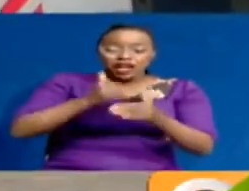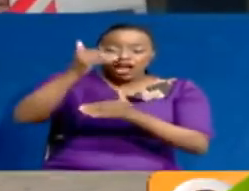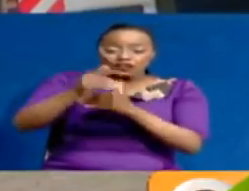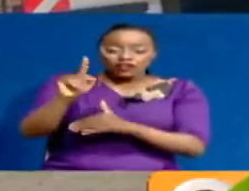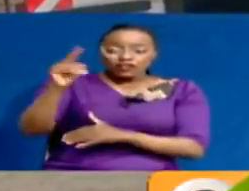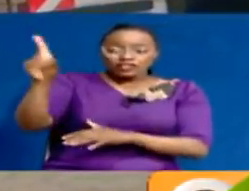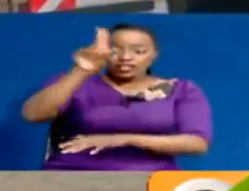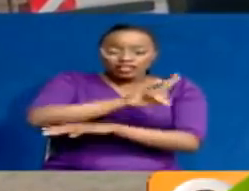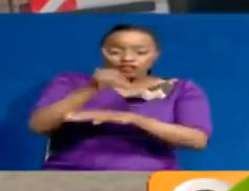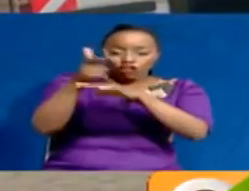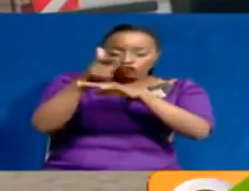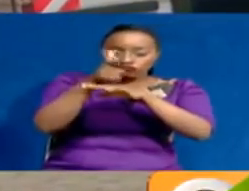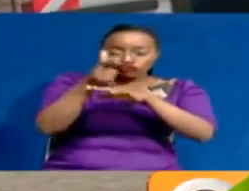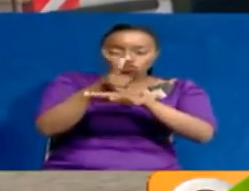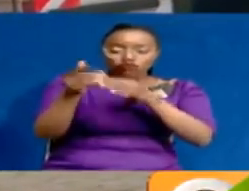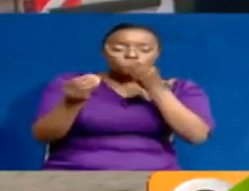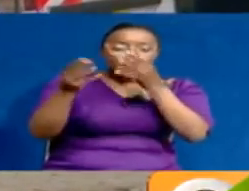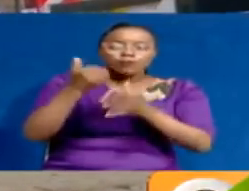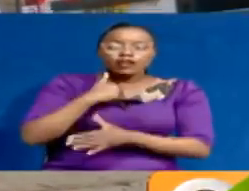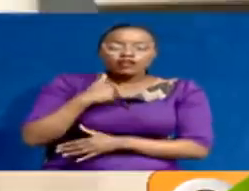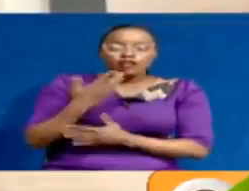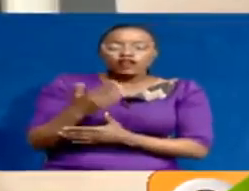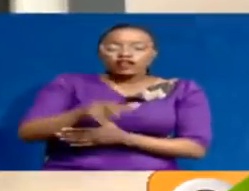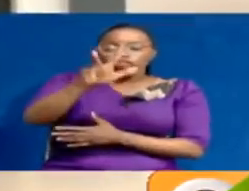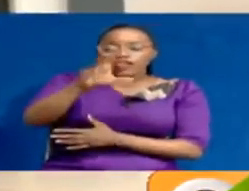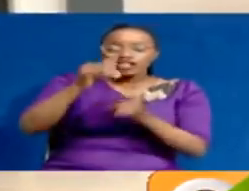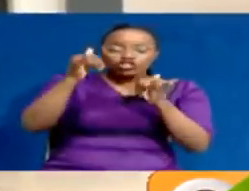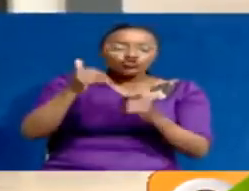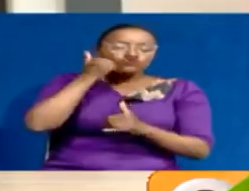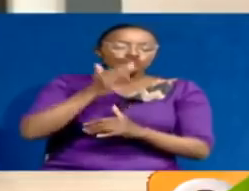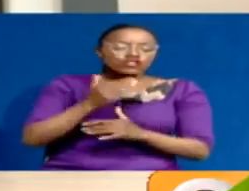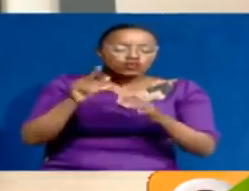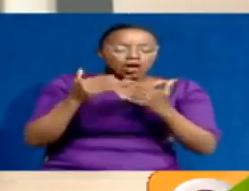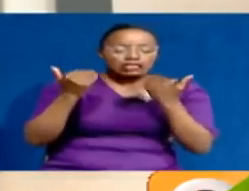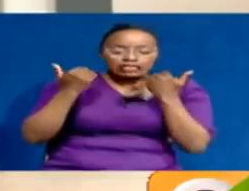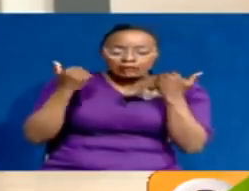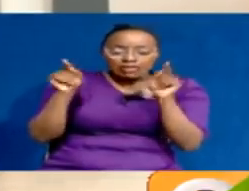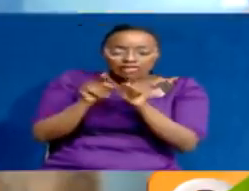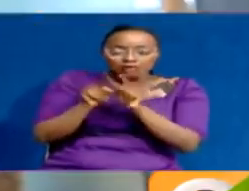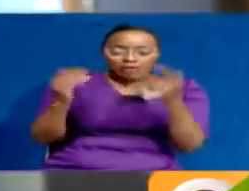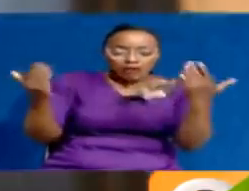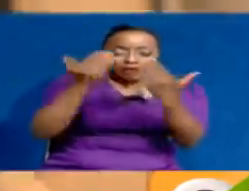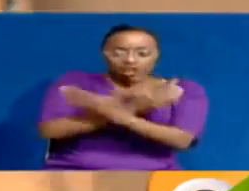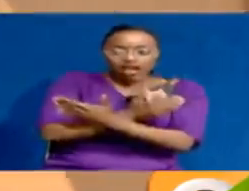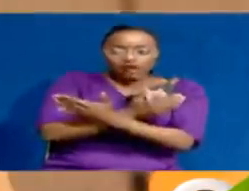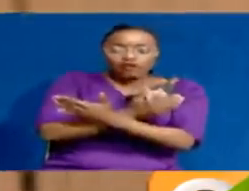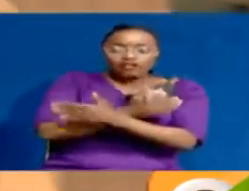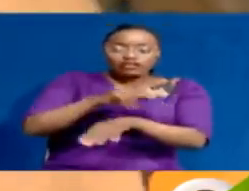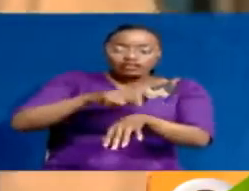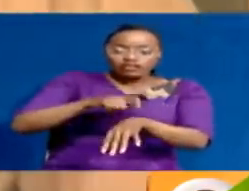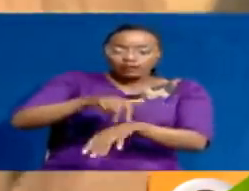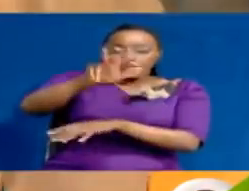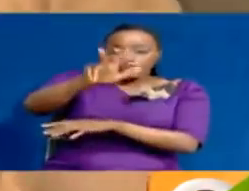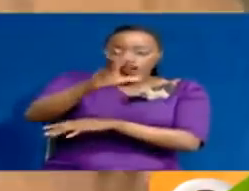After our first day of filming, we were informed 30 new patients were admitted that very night. During the